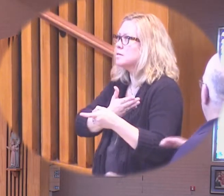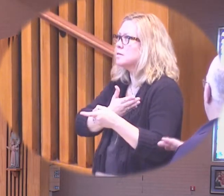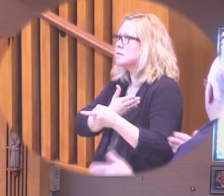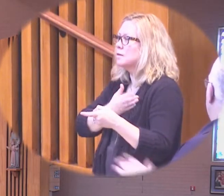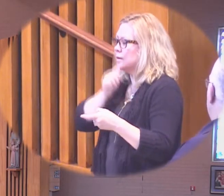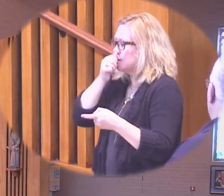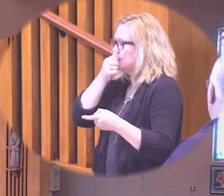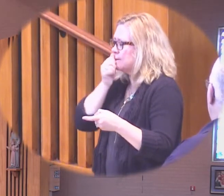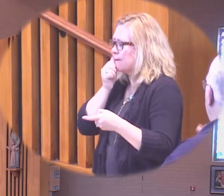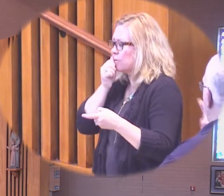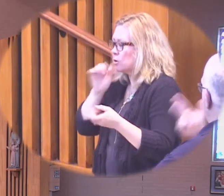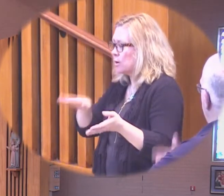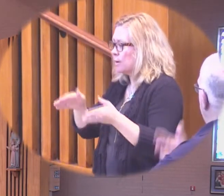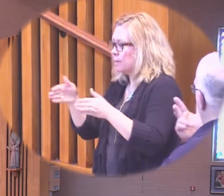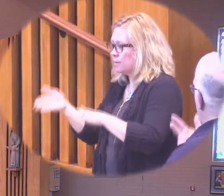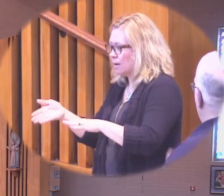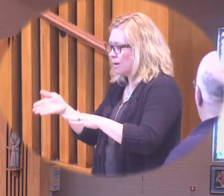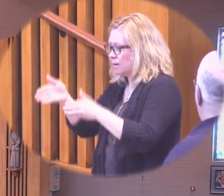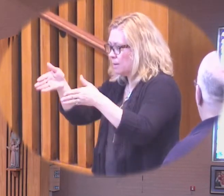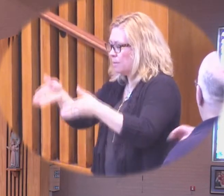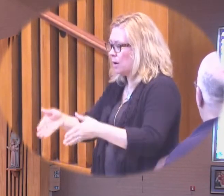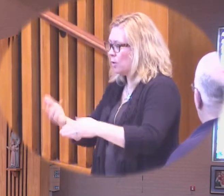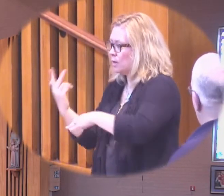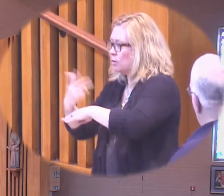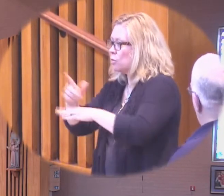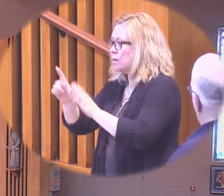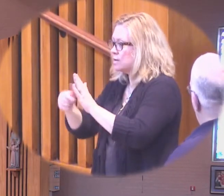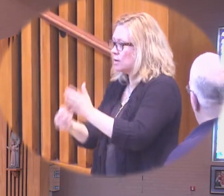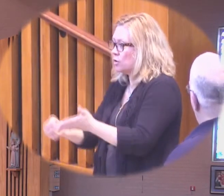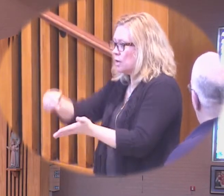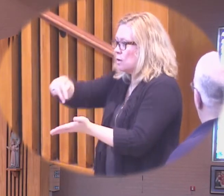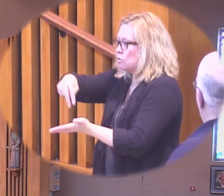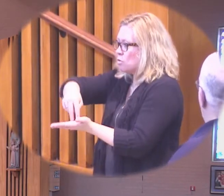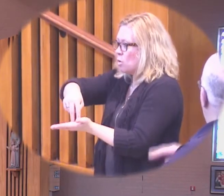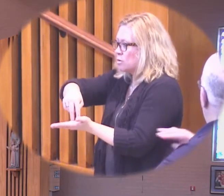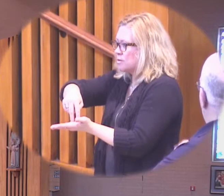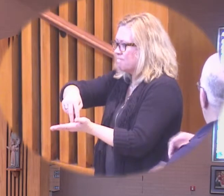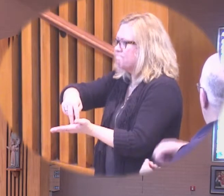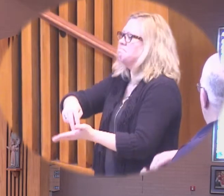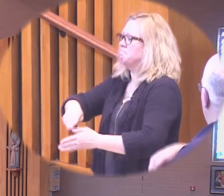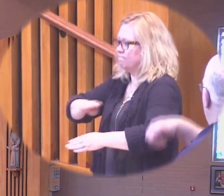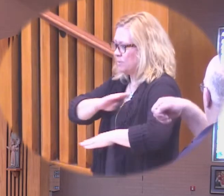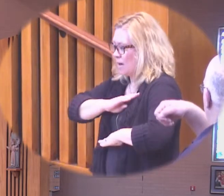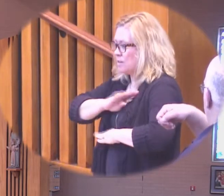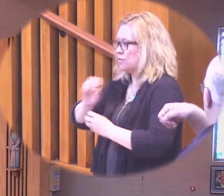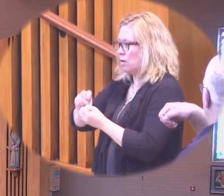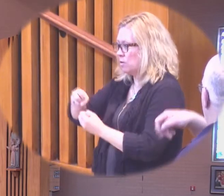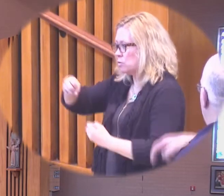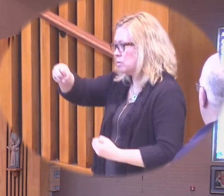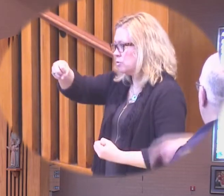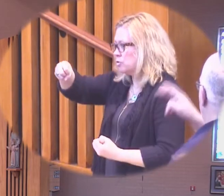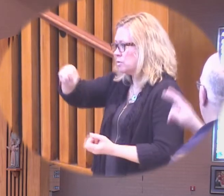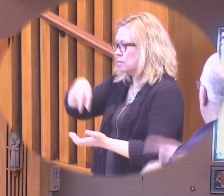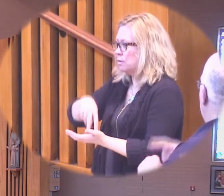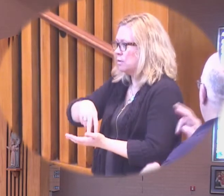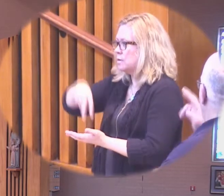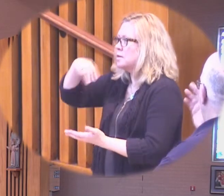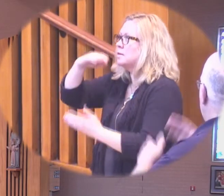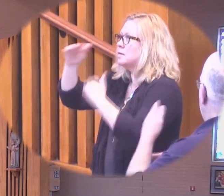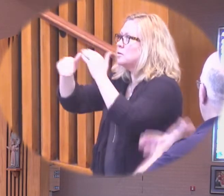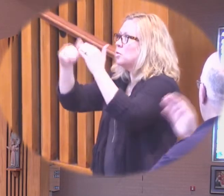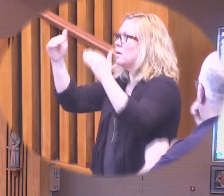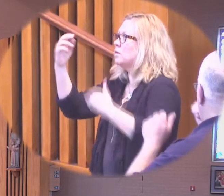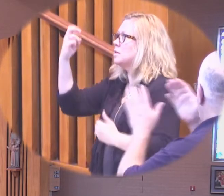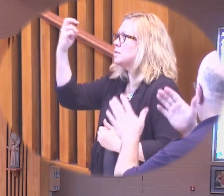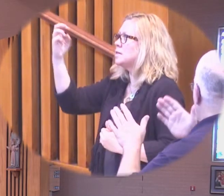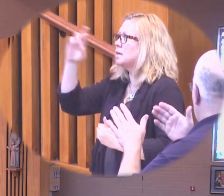was buried and rose again on the third day in accordance with the Scriptures. He ascended into heaven